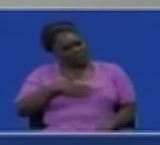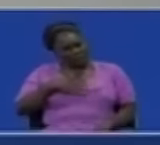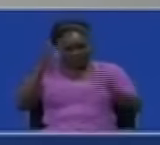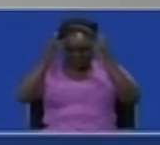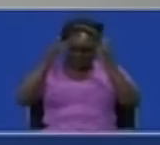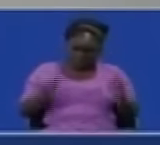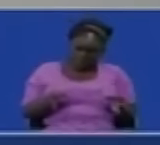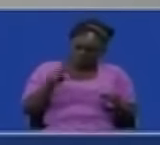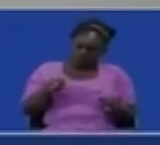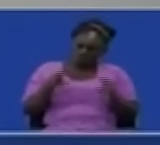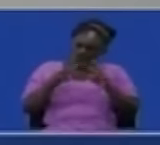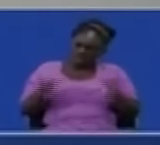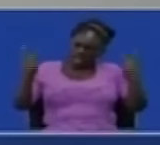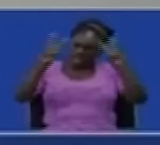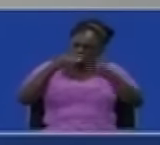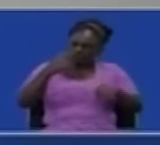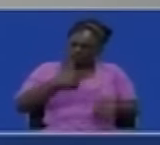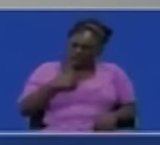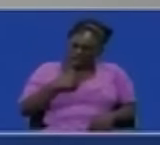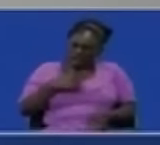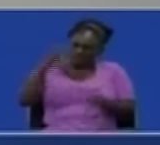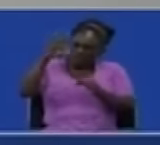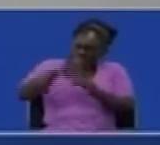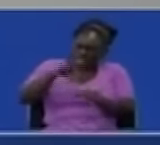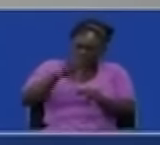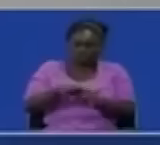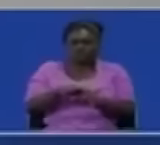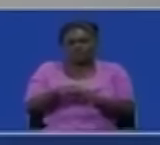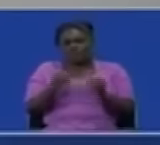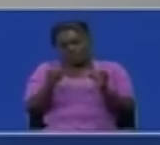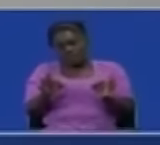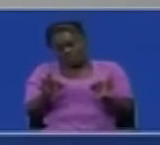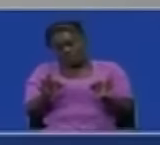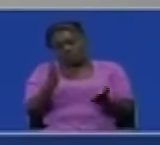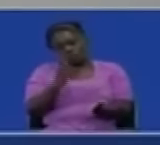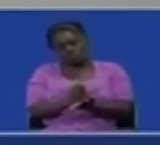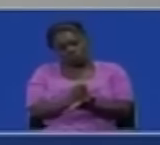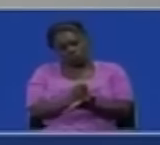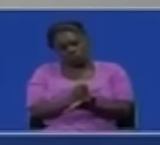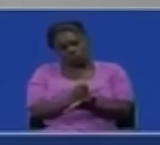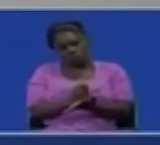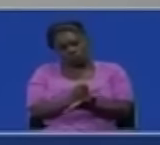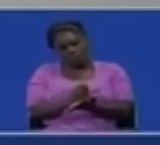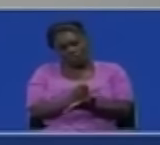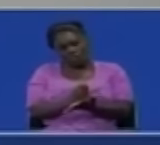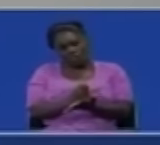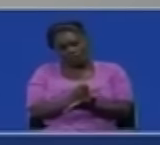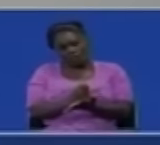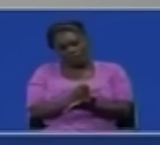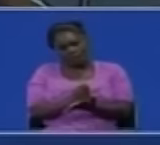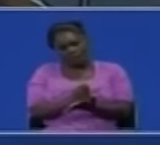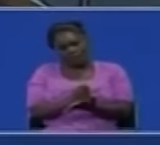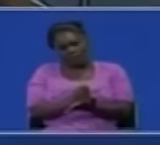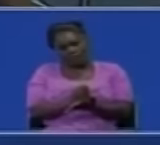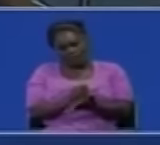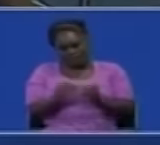really treasure the integrity of elections or not? And if we do, then I think we should invest accordingly. All right. Thank you.